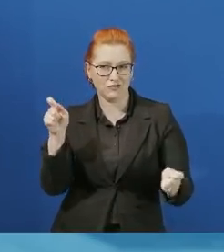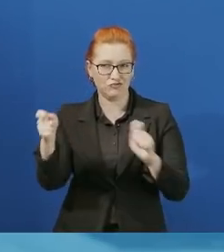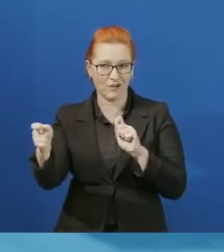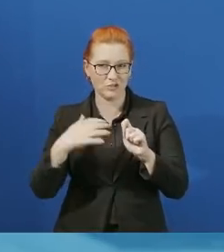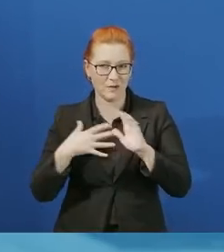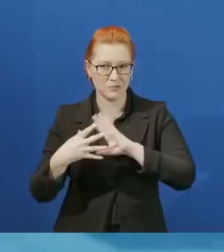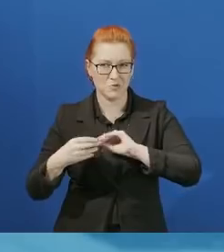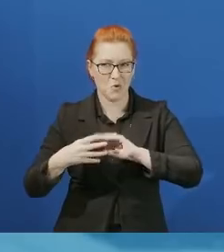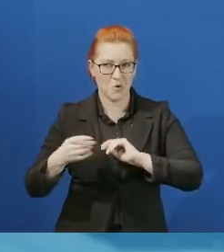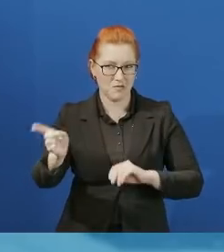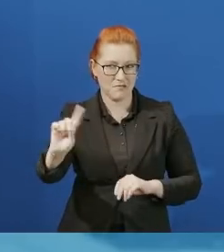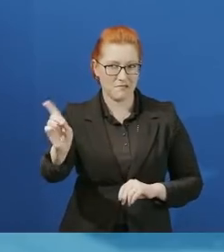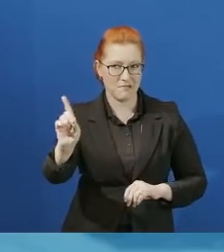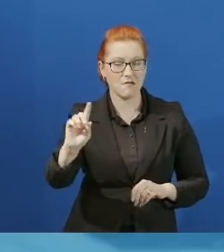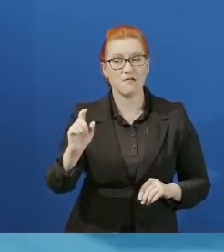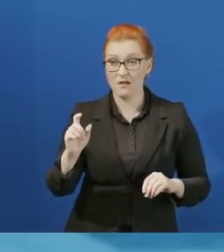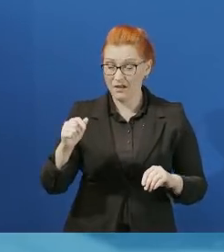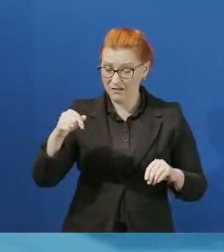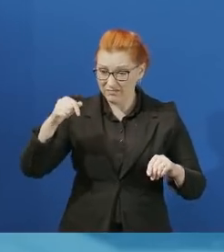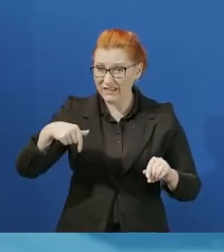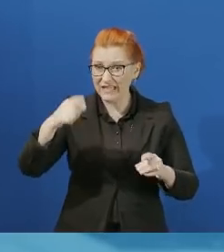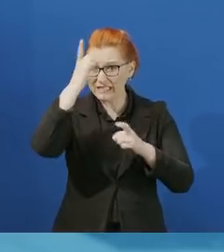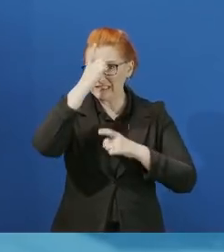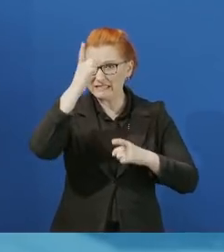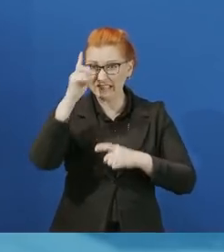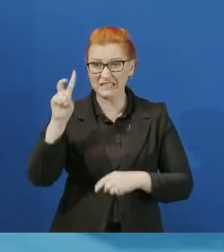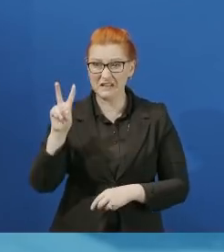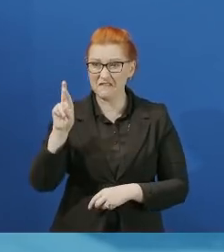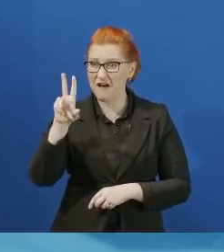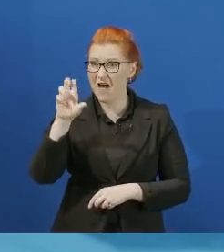a disease and a virus that has